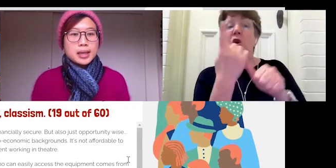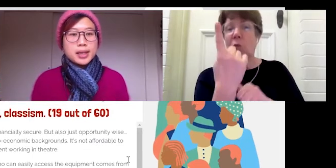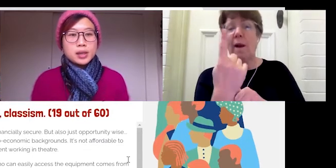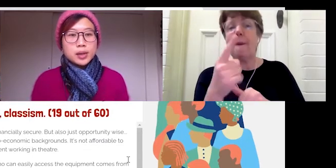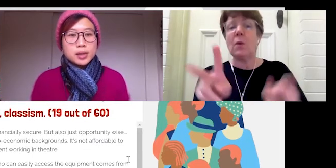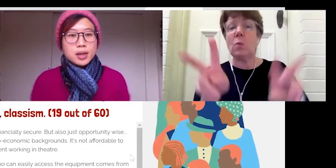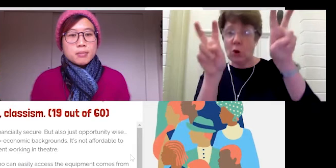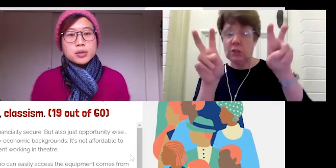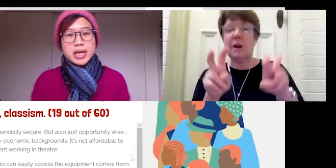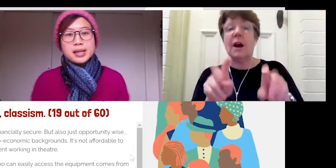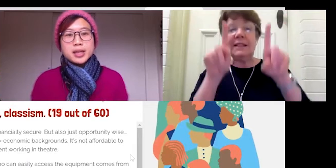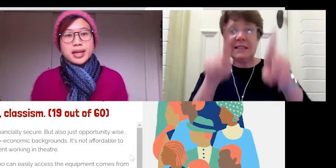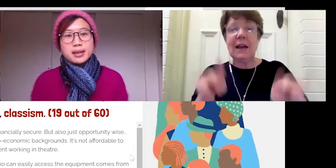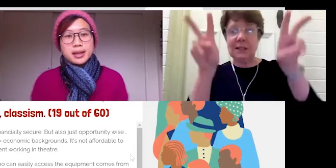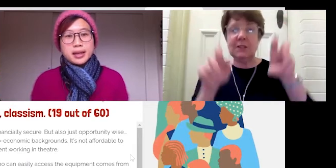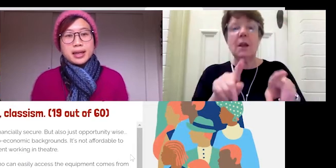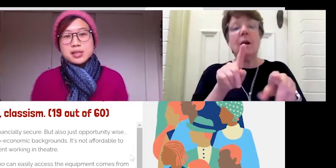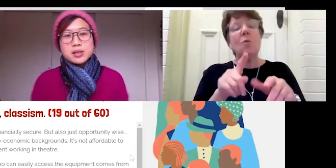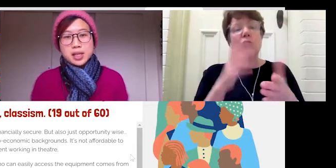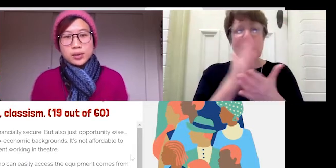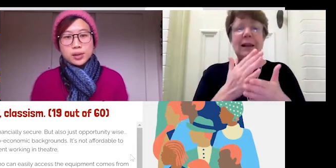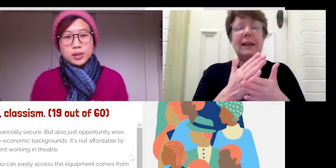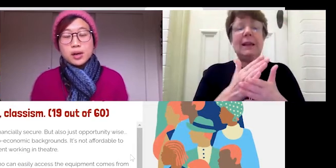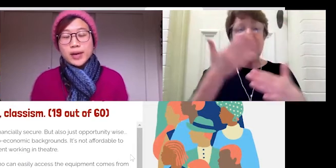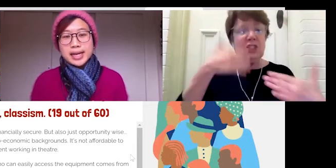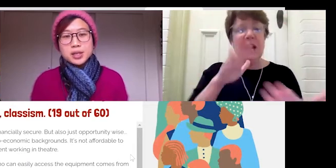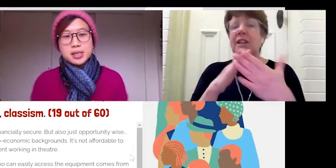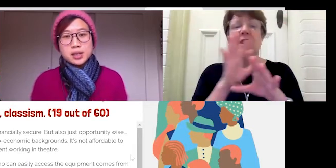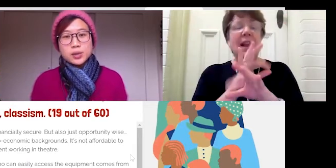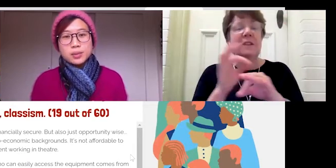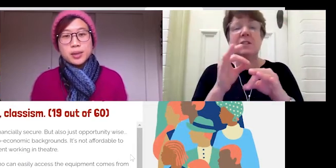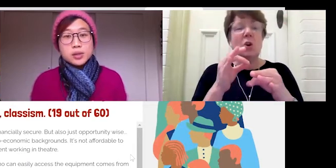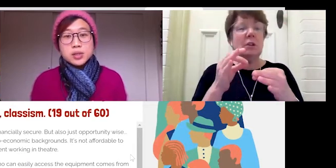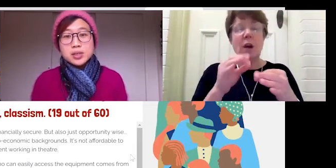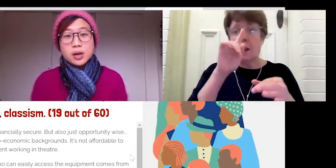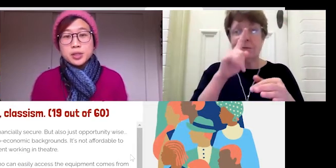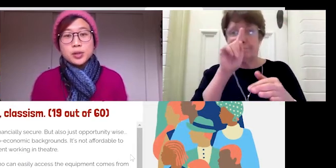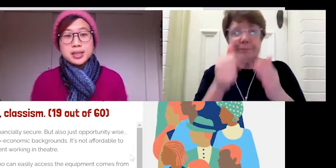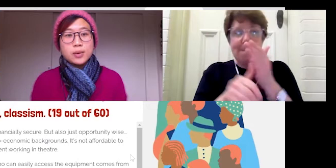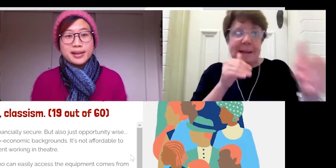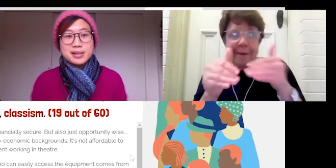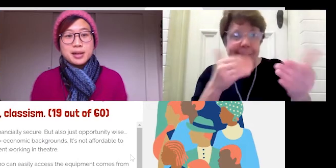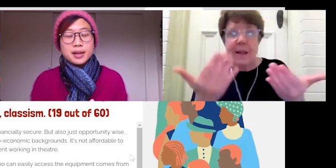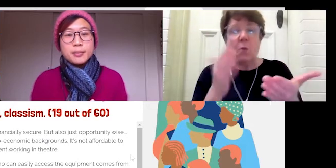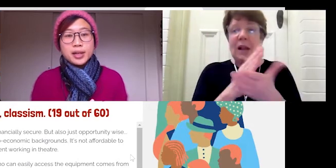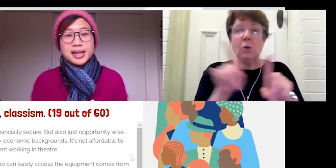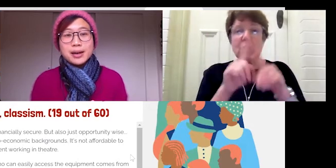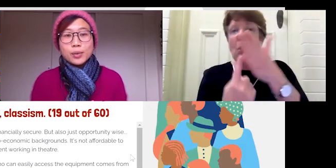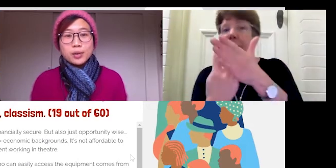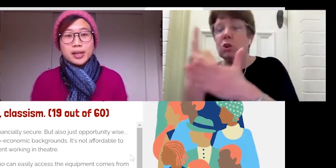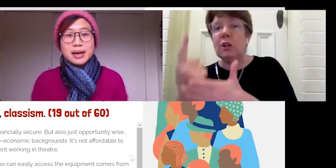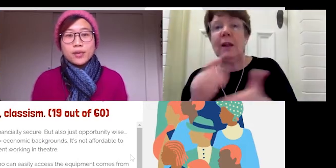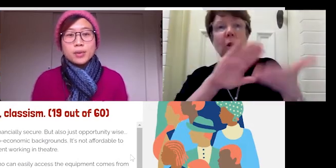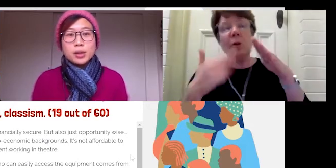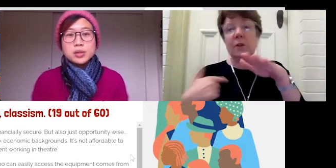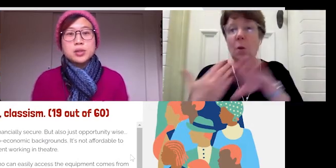and I begin quote, most challenging thing, it's not secure, not financially secure, but also just opportunity-wise. Communities I work